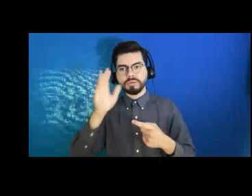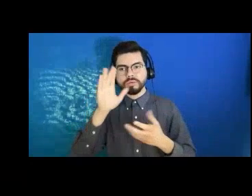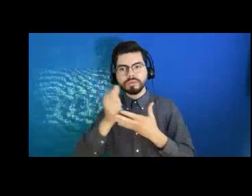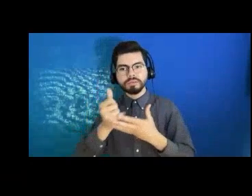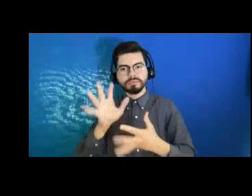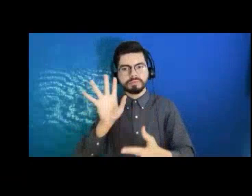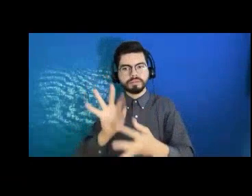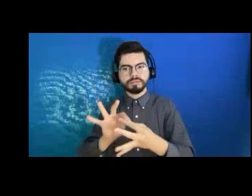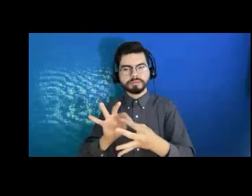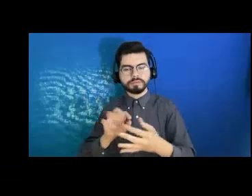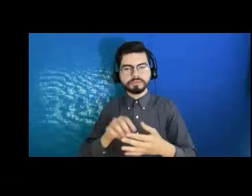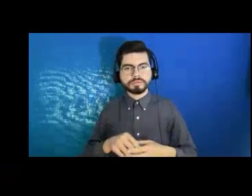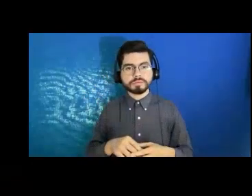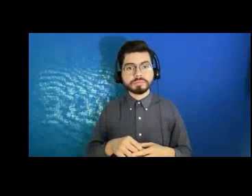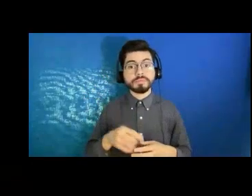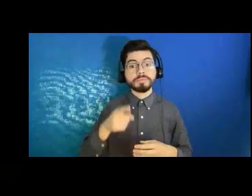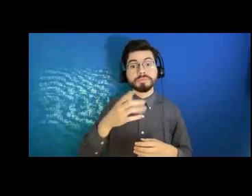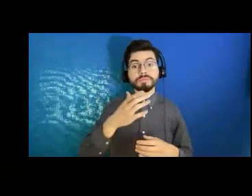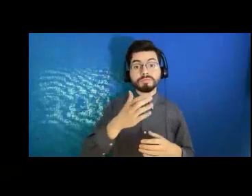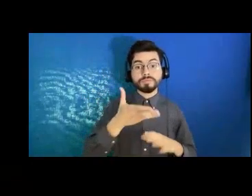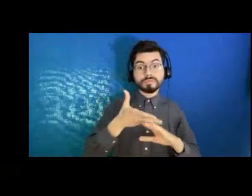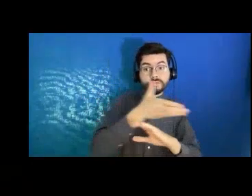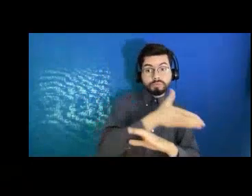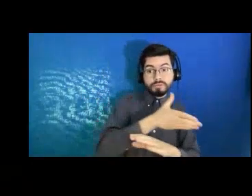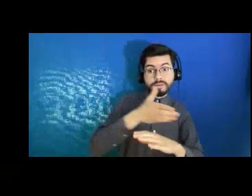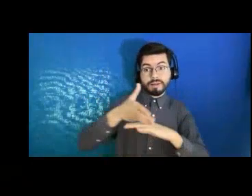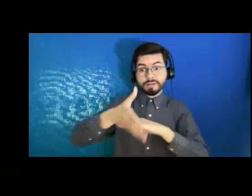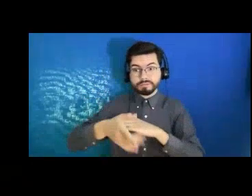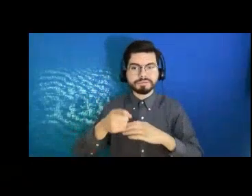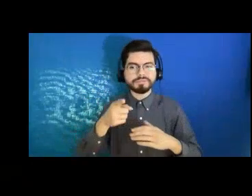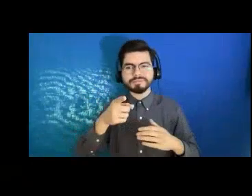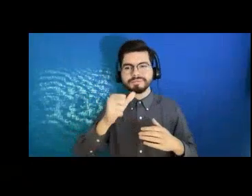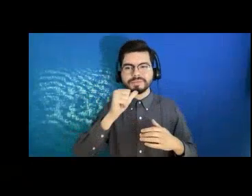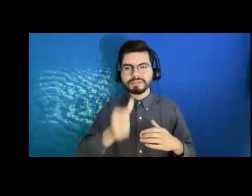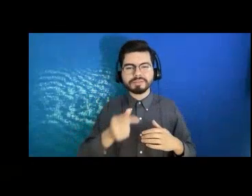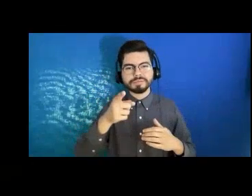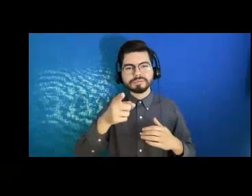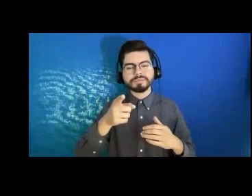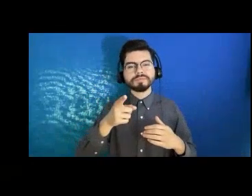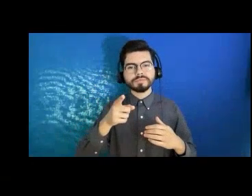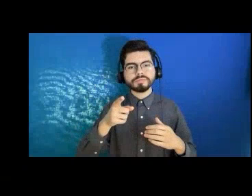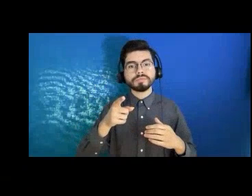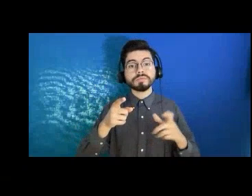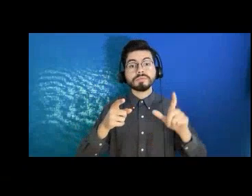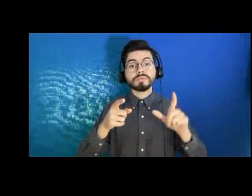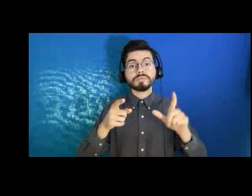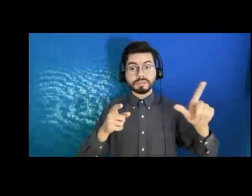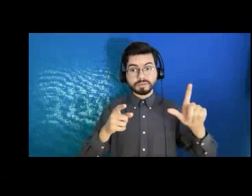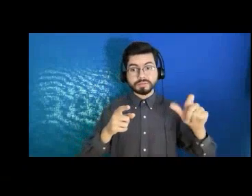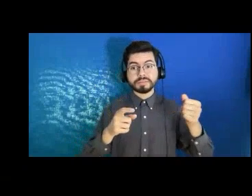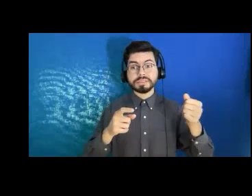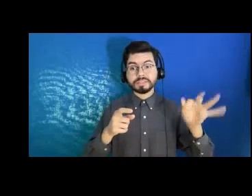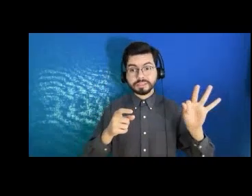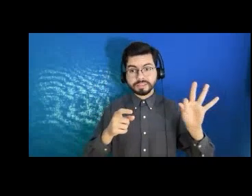That's it's not a before and after, that's at the edge of a place we're treating. So on the left is